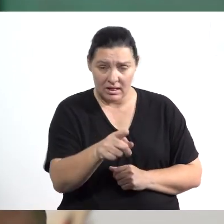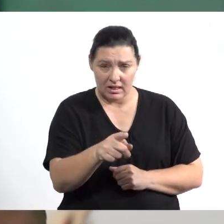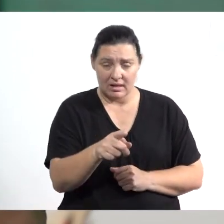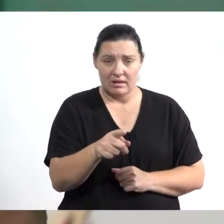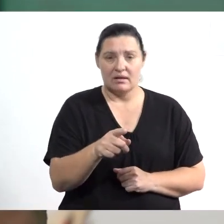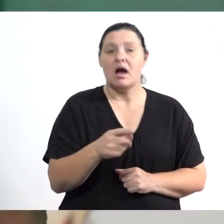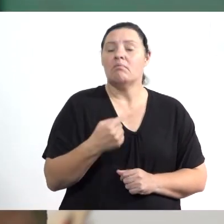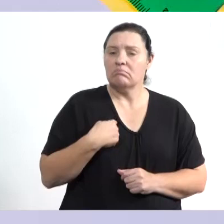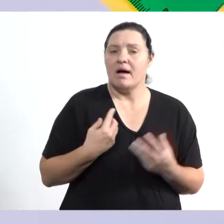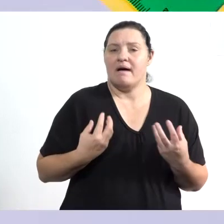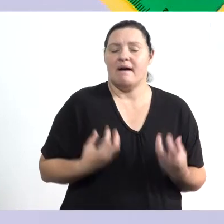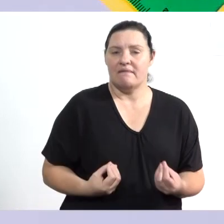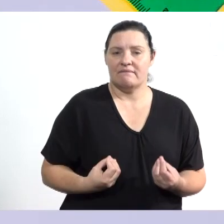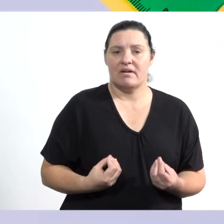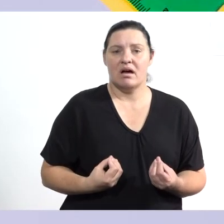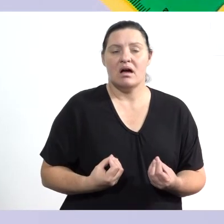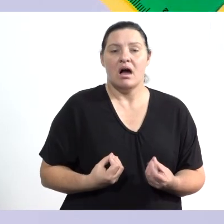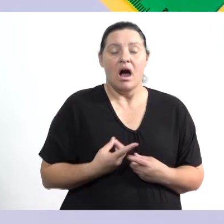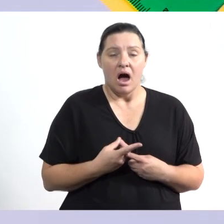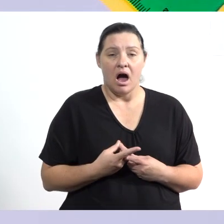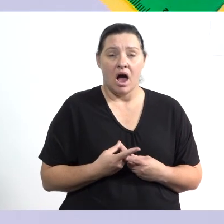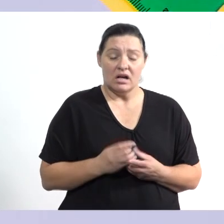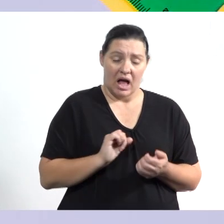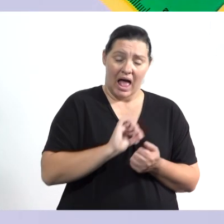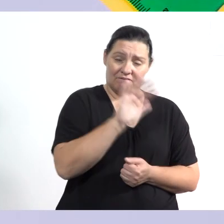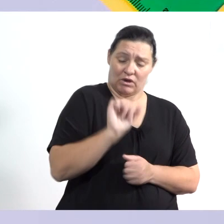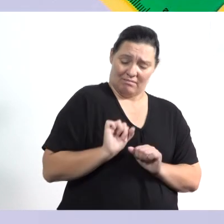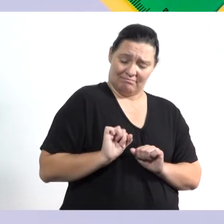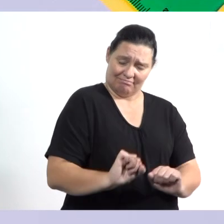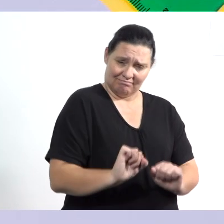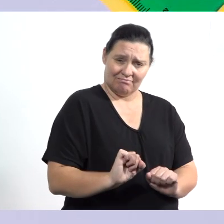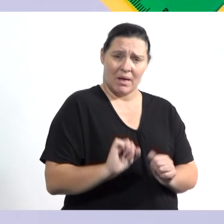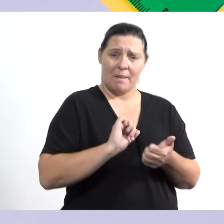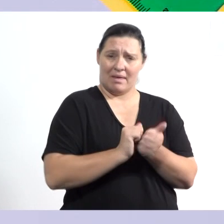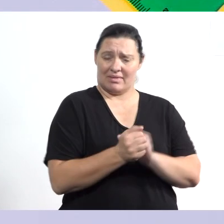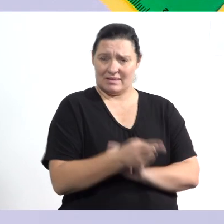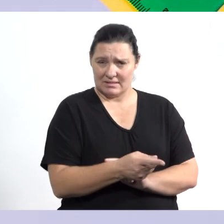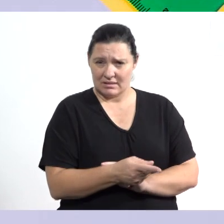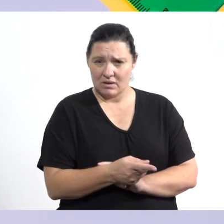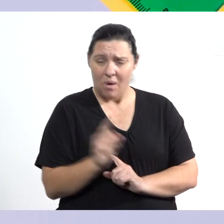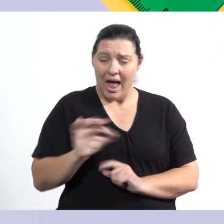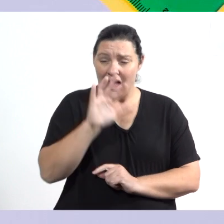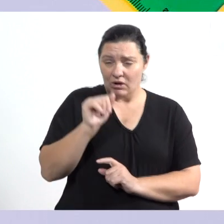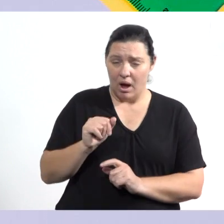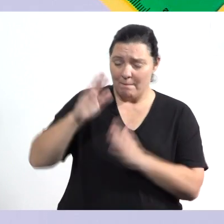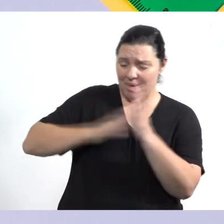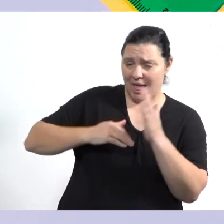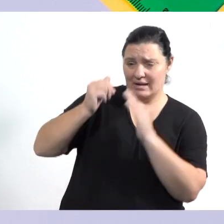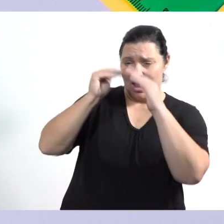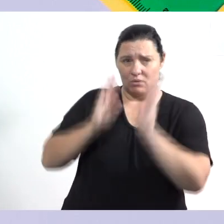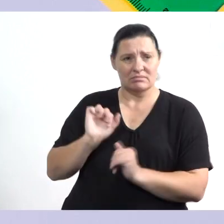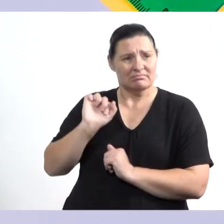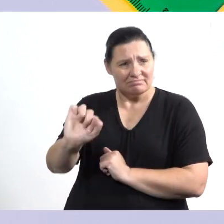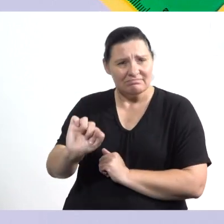Did you know that we have indigenous mathematics? Africans painted their houses using